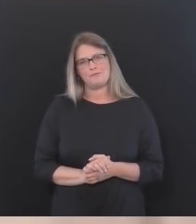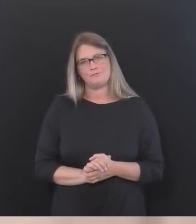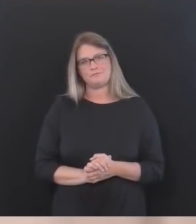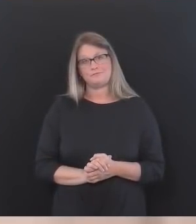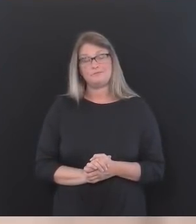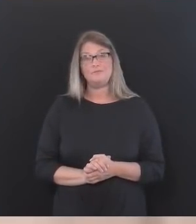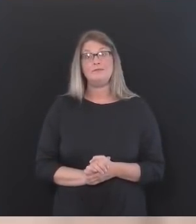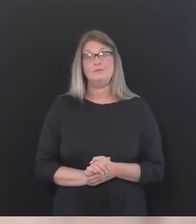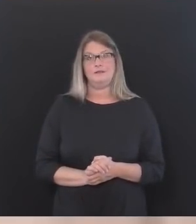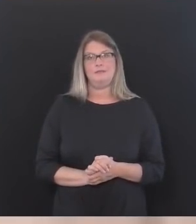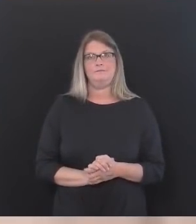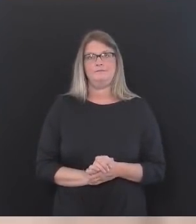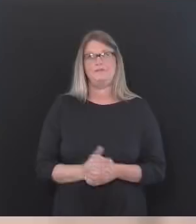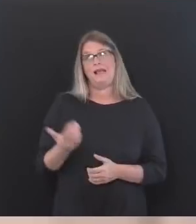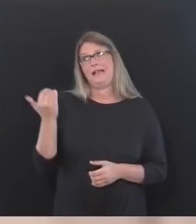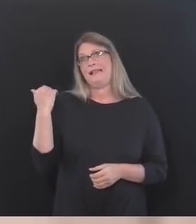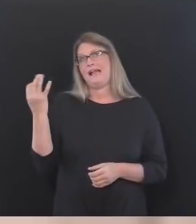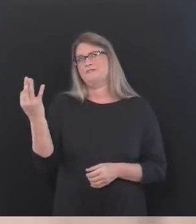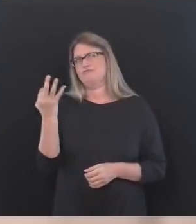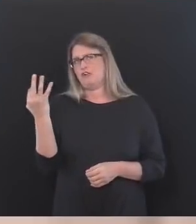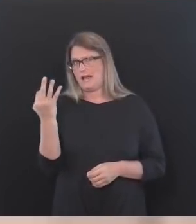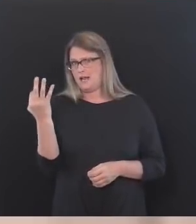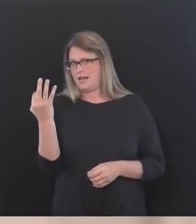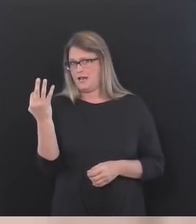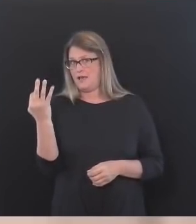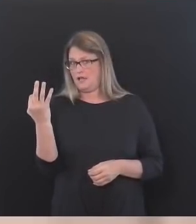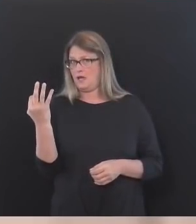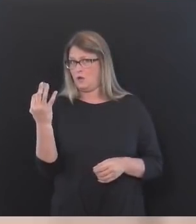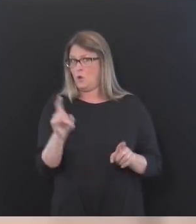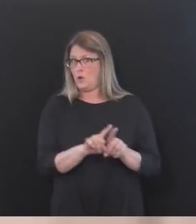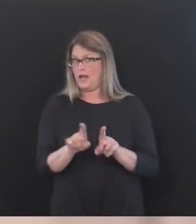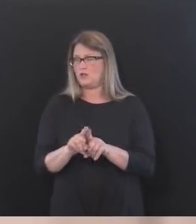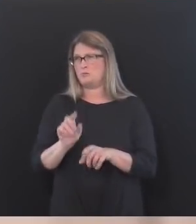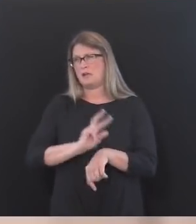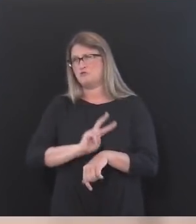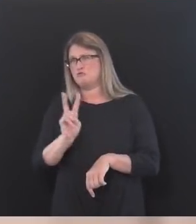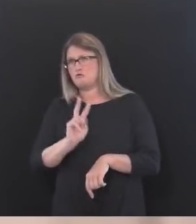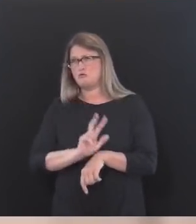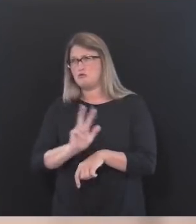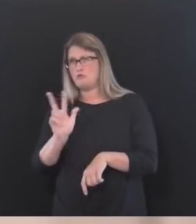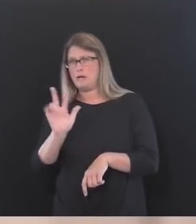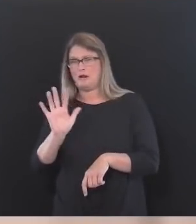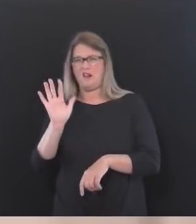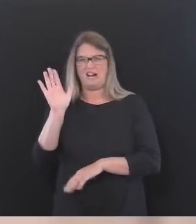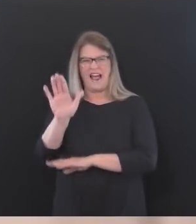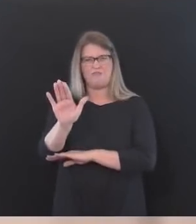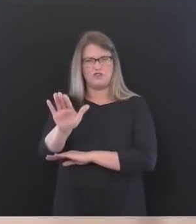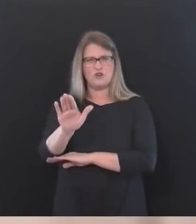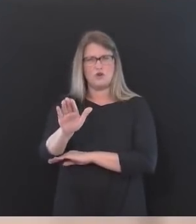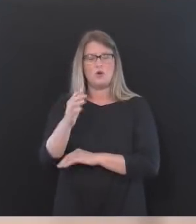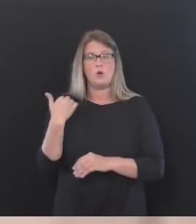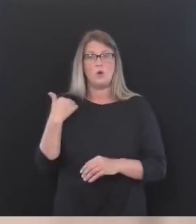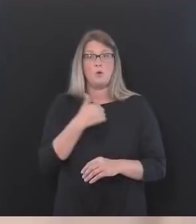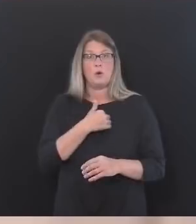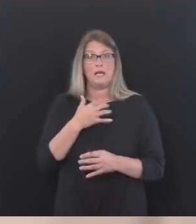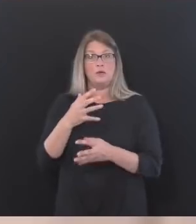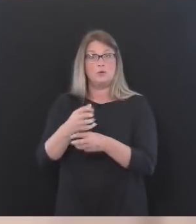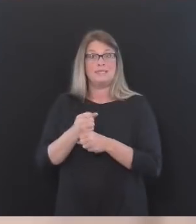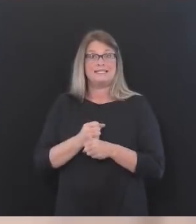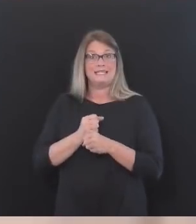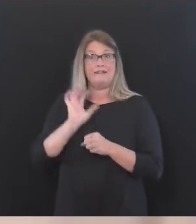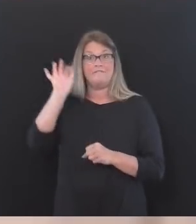on Friday, about, probably 2 or 3 or 4 o'clock in the day, we got our federal